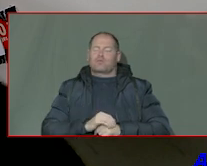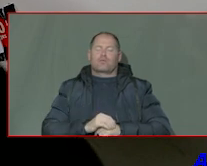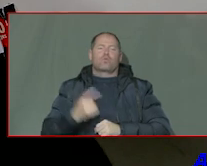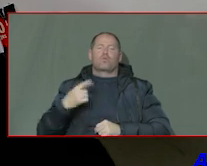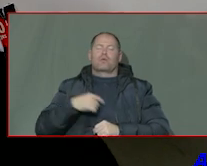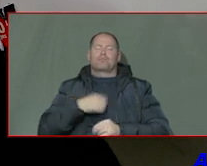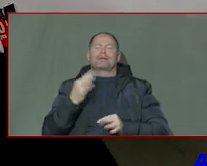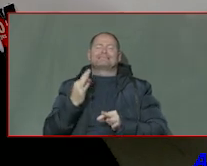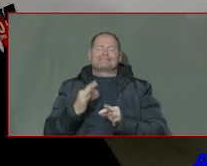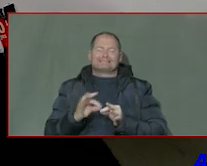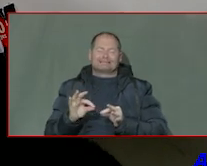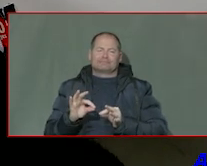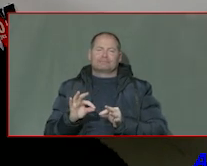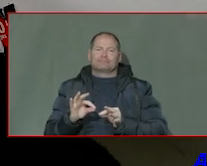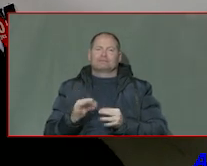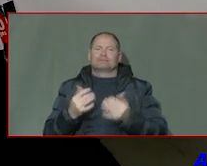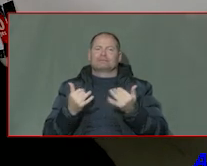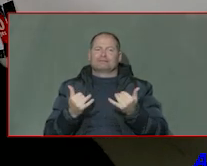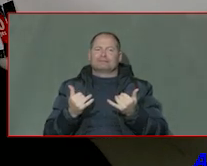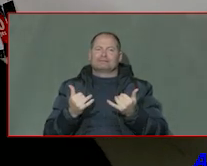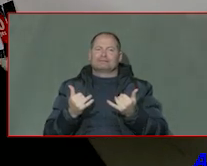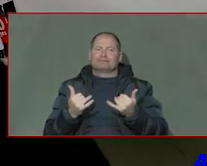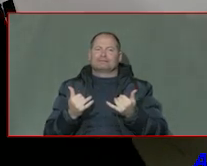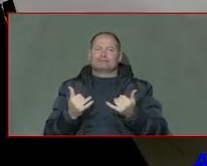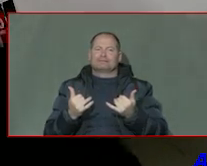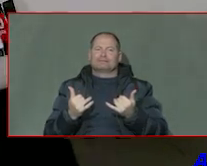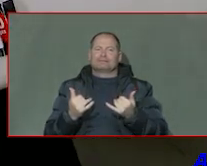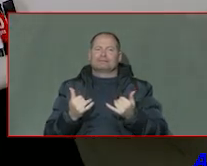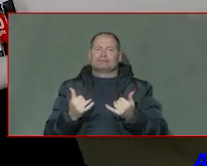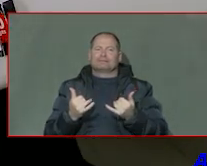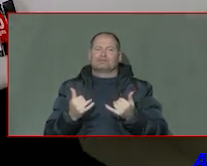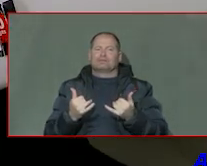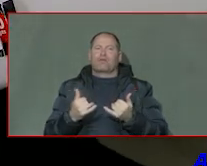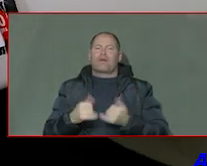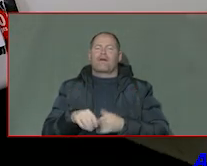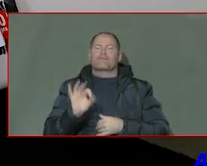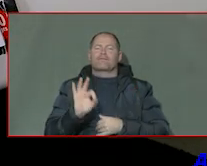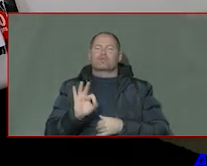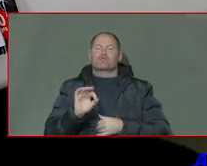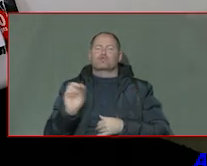simplify. The ratio will be 3:2.